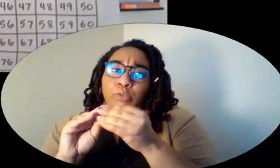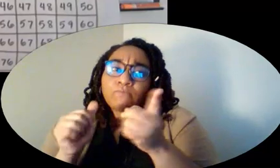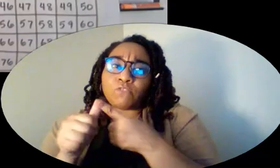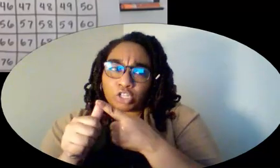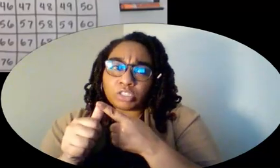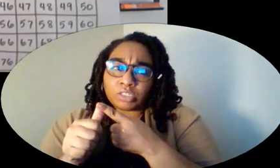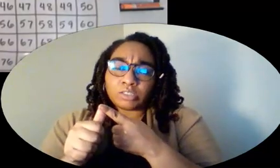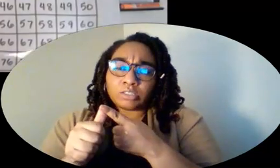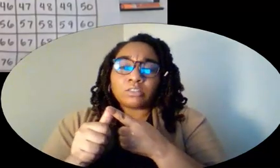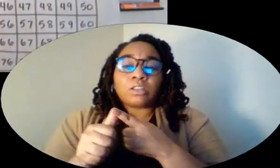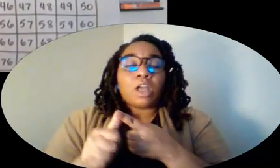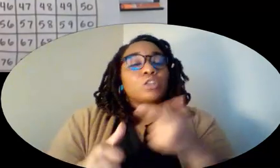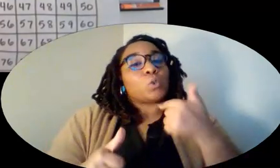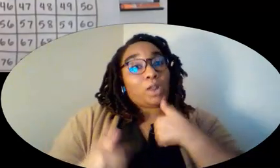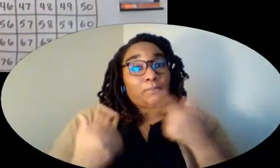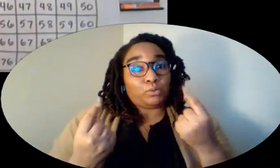24